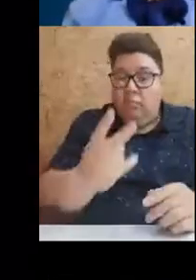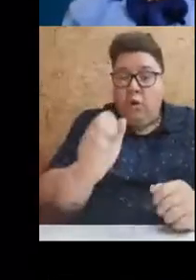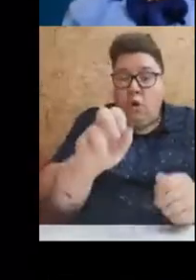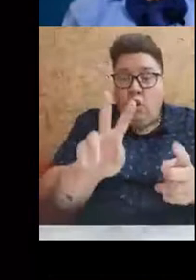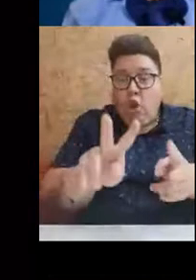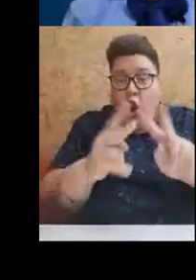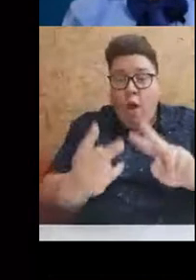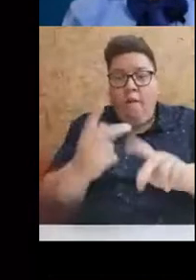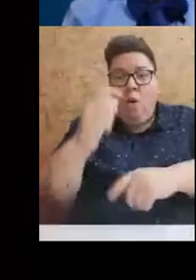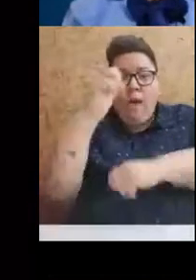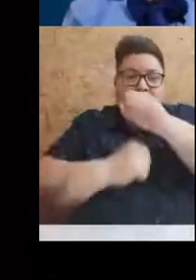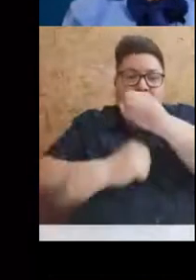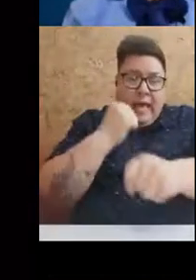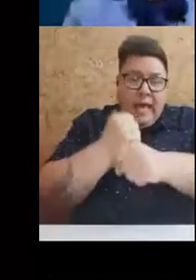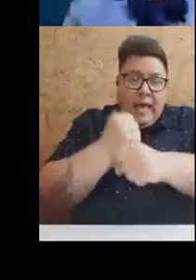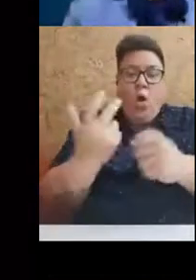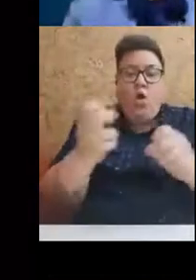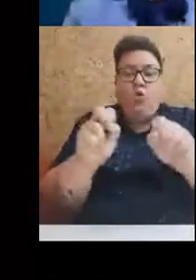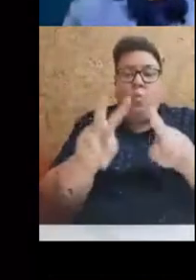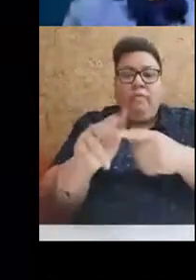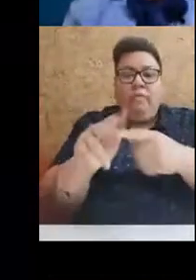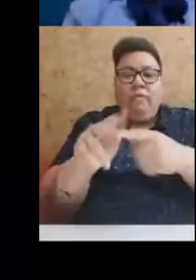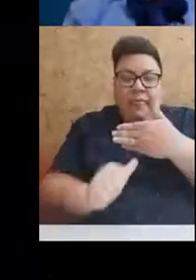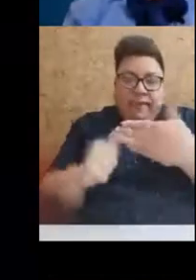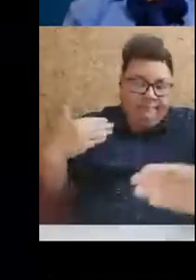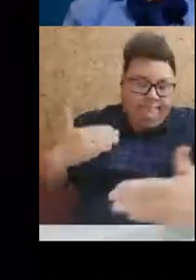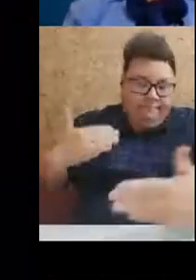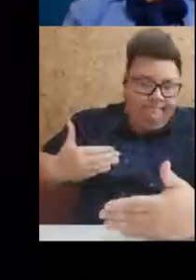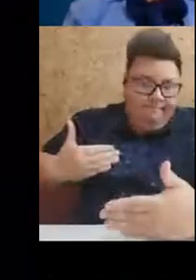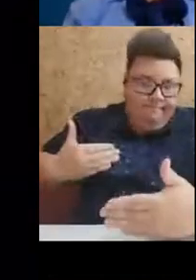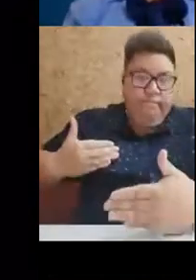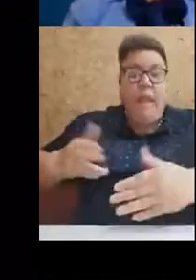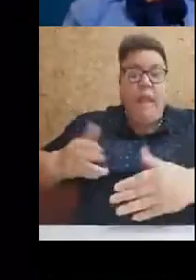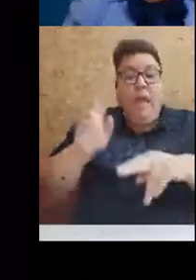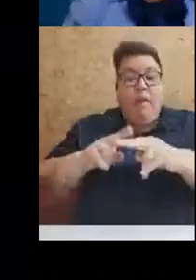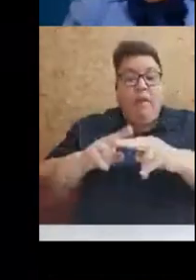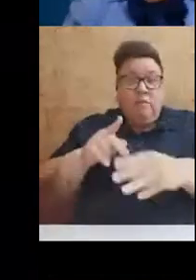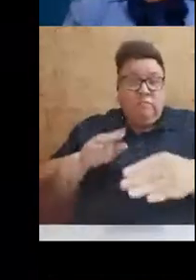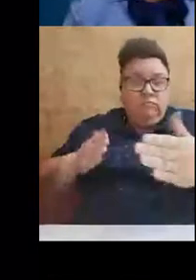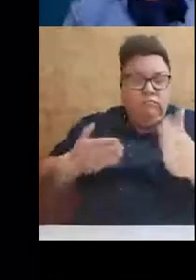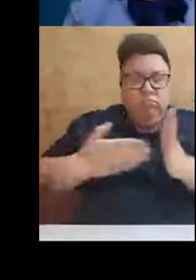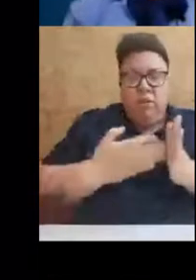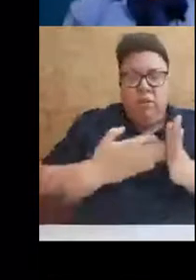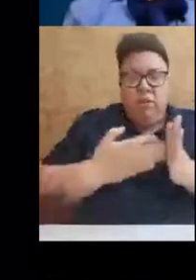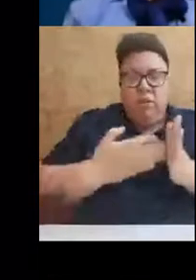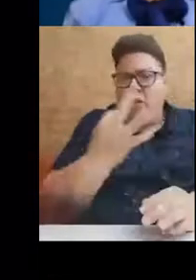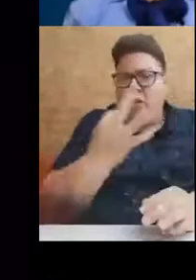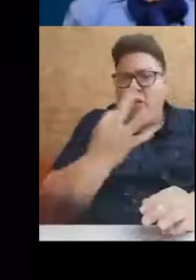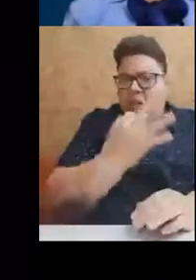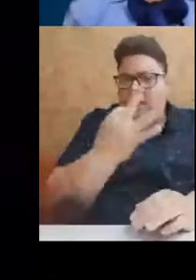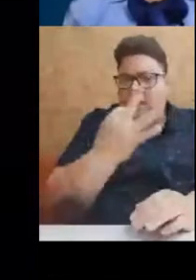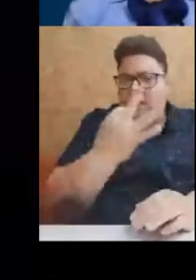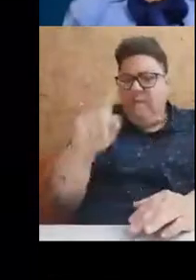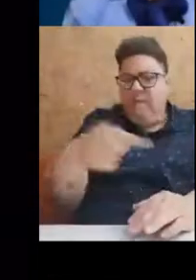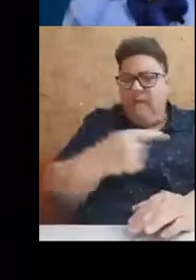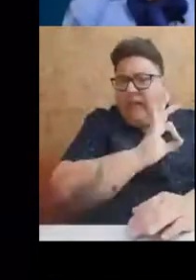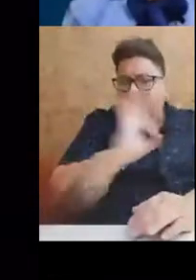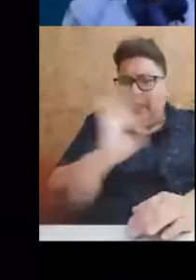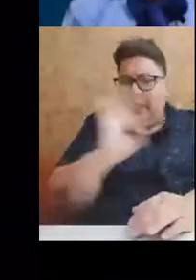of 12 months. So if your turnover was up until 335,000 Rand, there's no tax